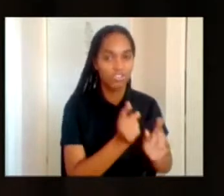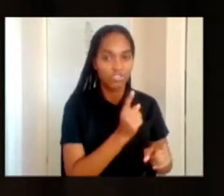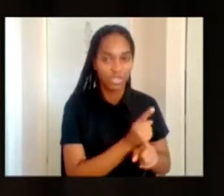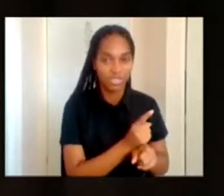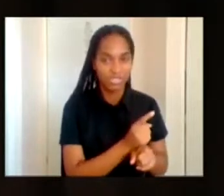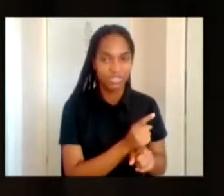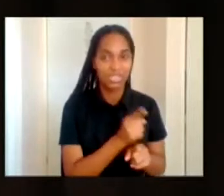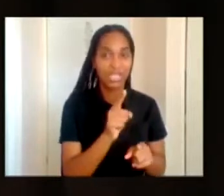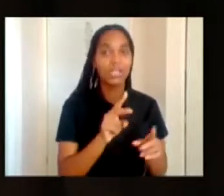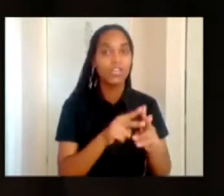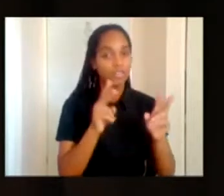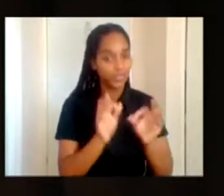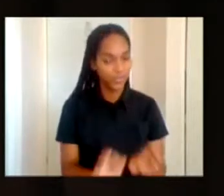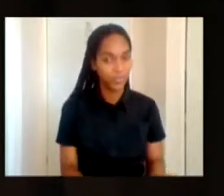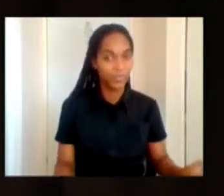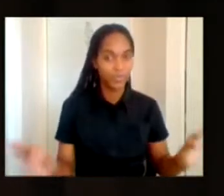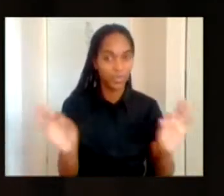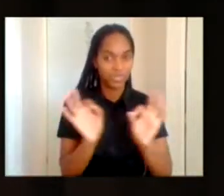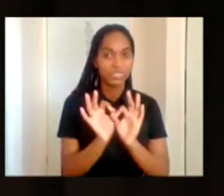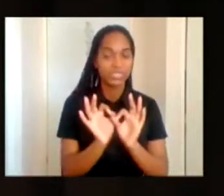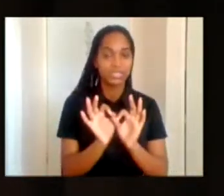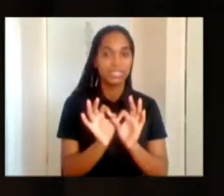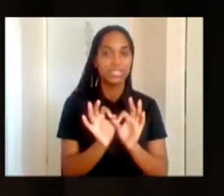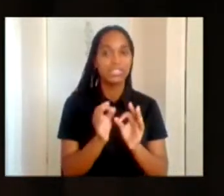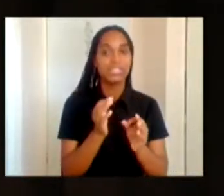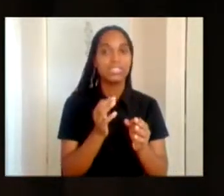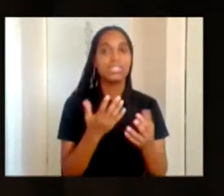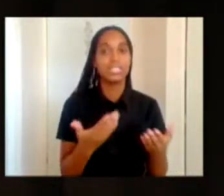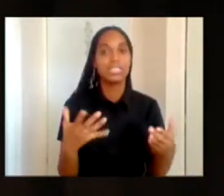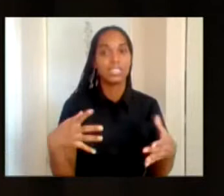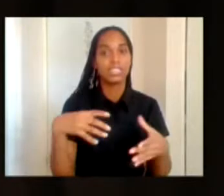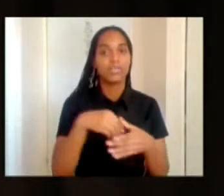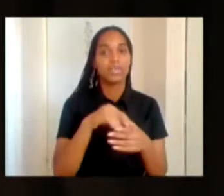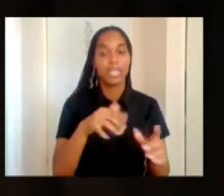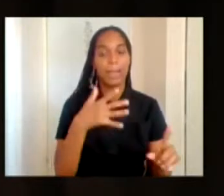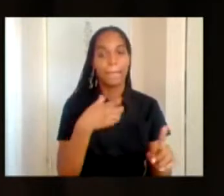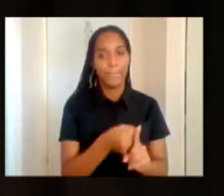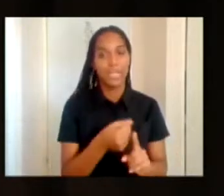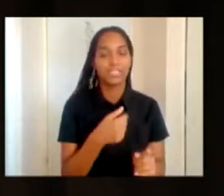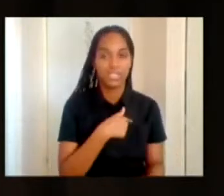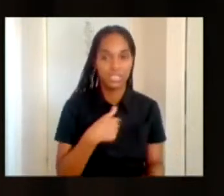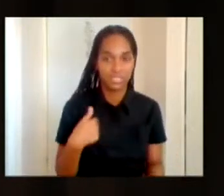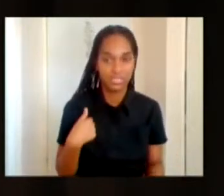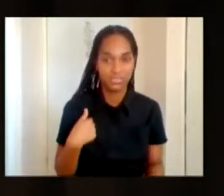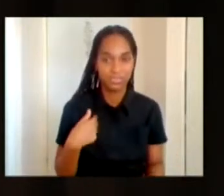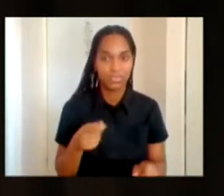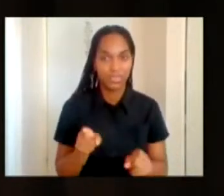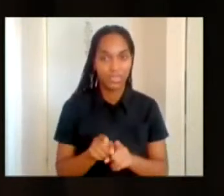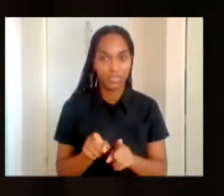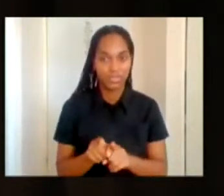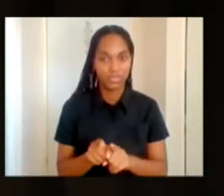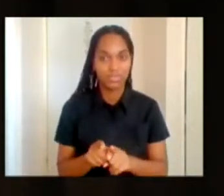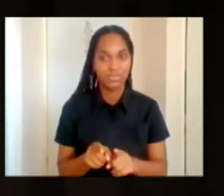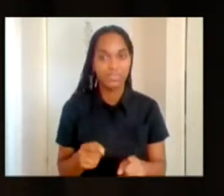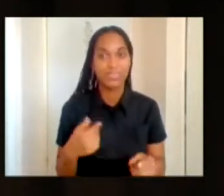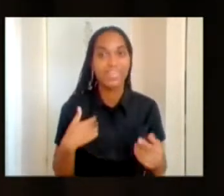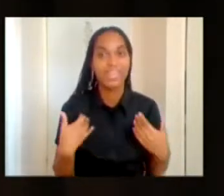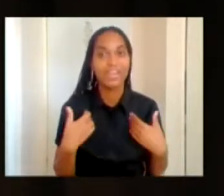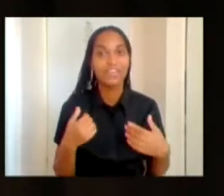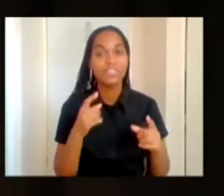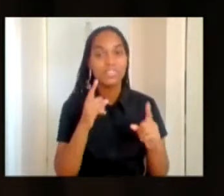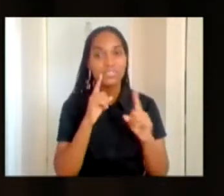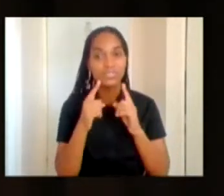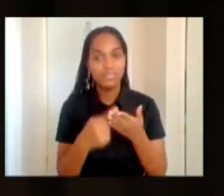very important kind of feature and matters of MPEG-2TS. And also kind of PSIP, I had a chat with,